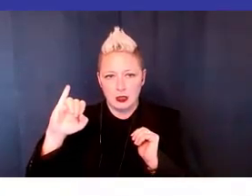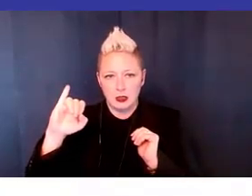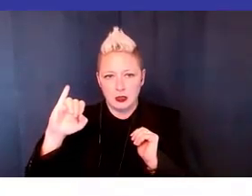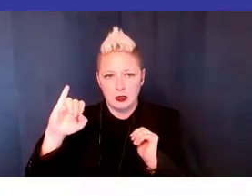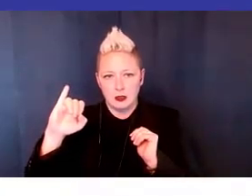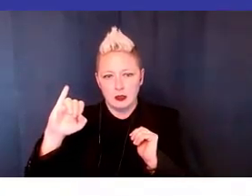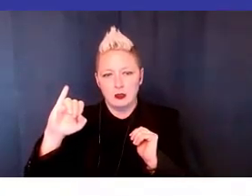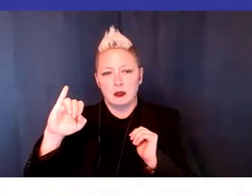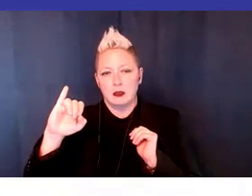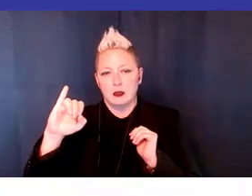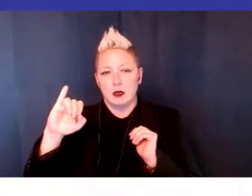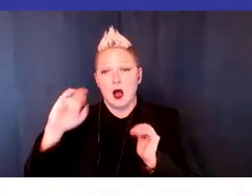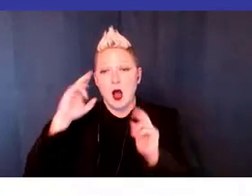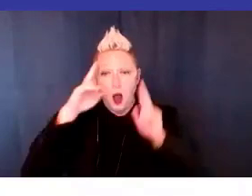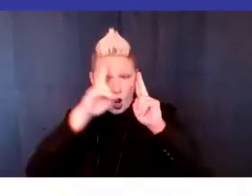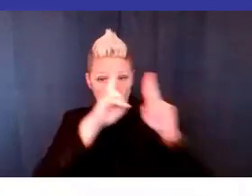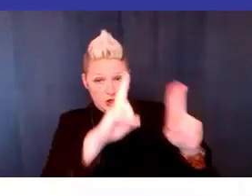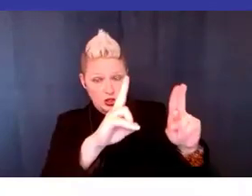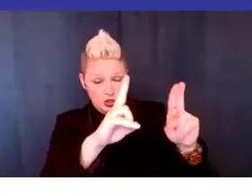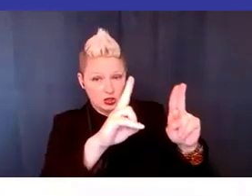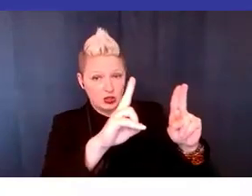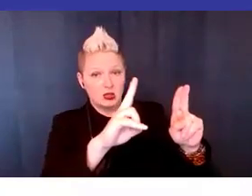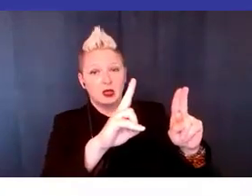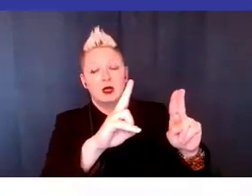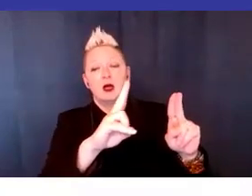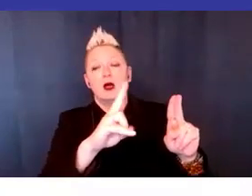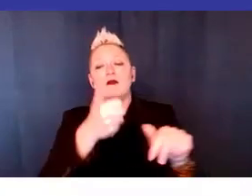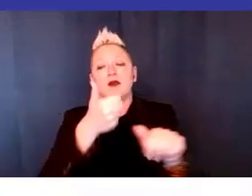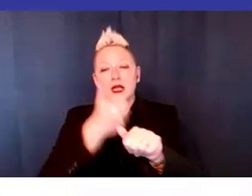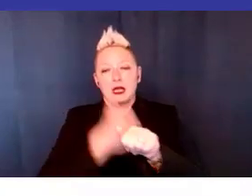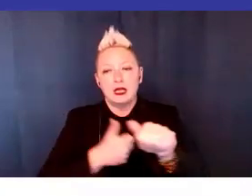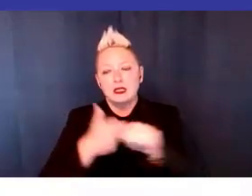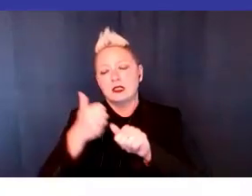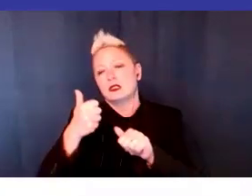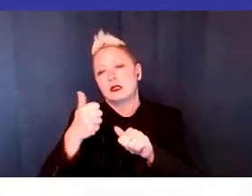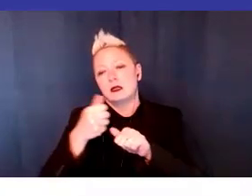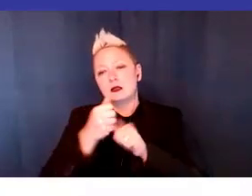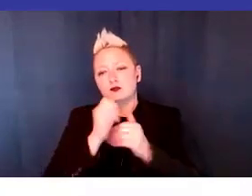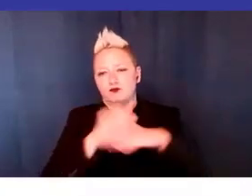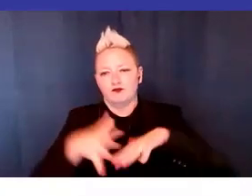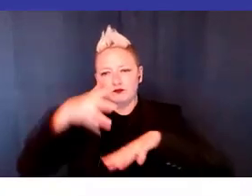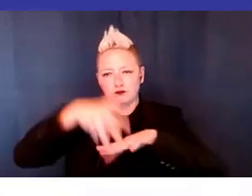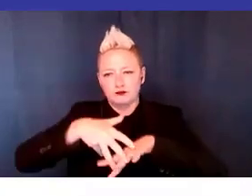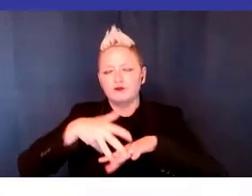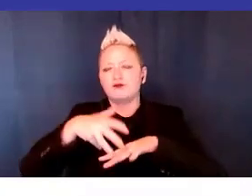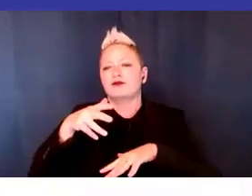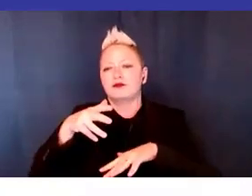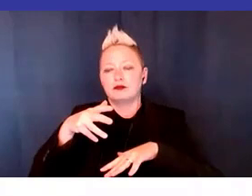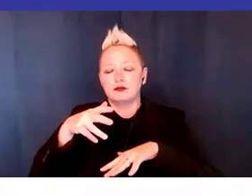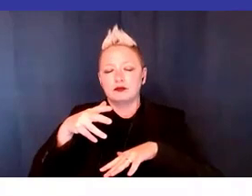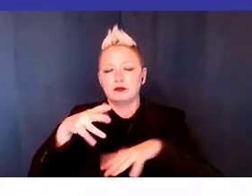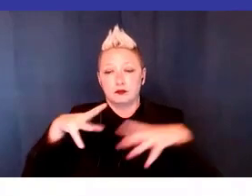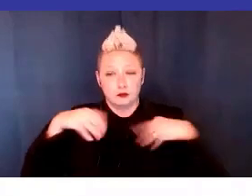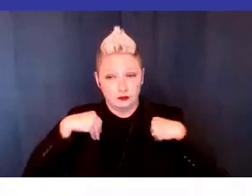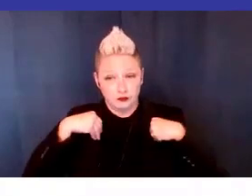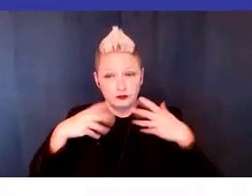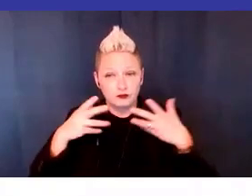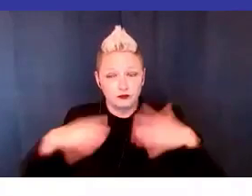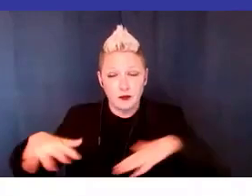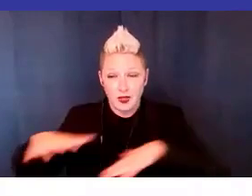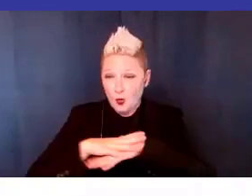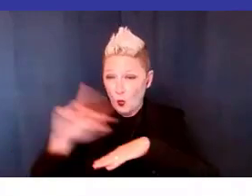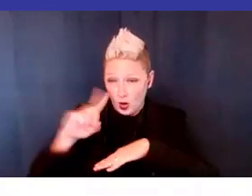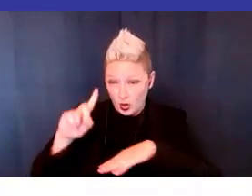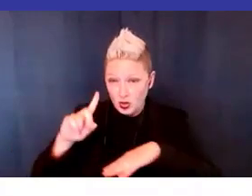the inherent sovereignty of each of the American Indian nations of Wisconsin. Wherever you are in Wisconsin, the land we are on here for